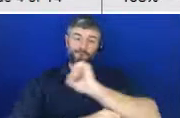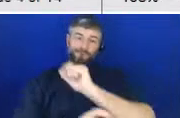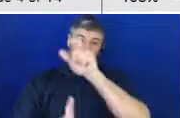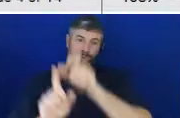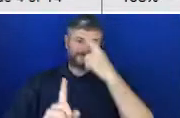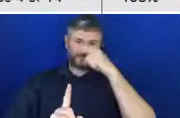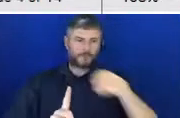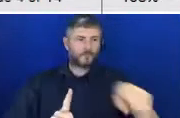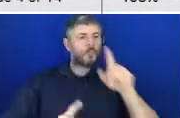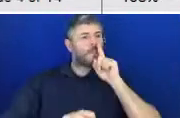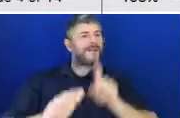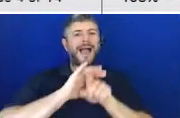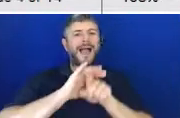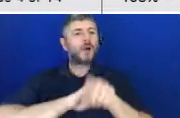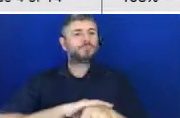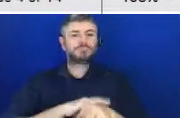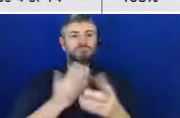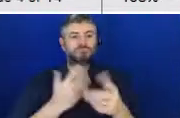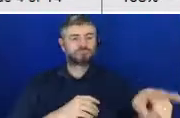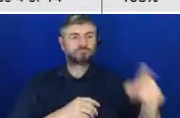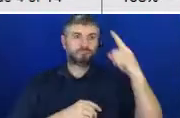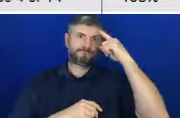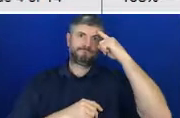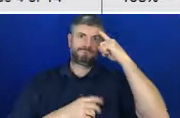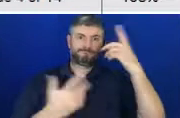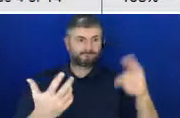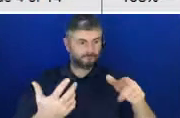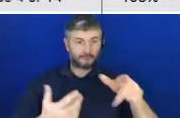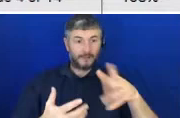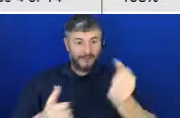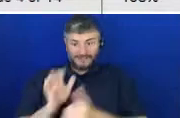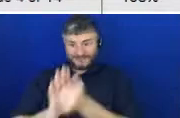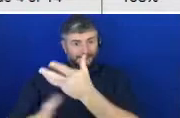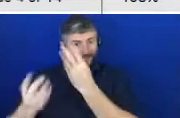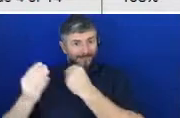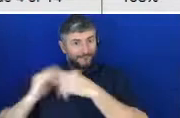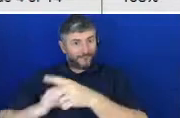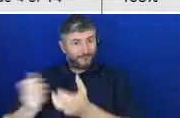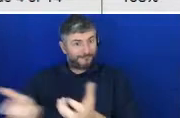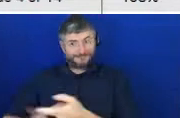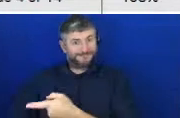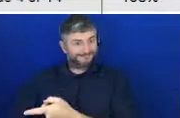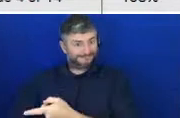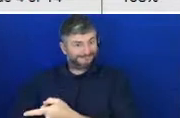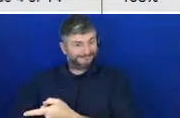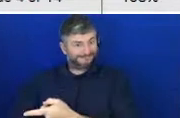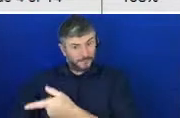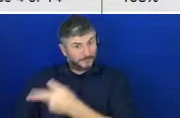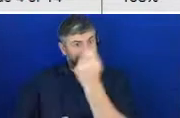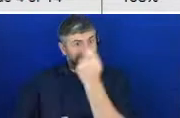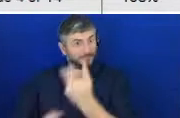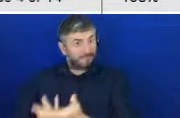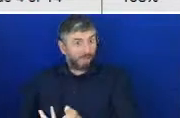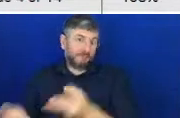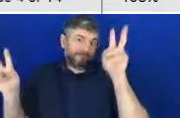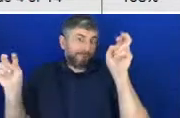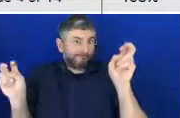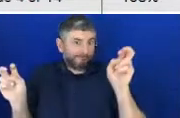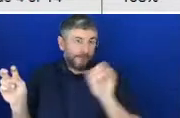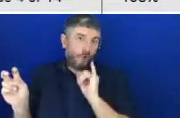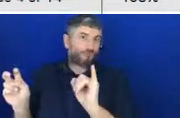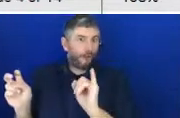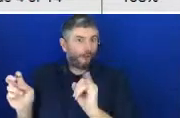of prison, maybe we want you to think about some of those transferable skills that you have, because she ran a very successful business. Unfortunately,